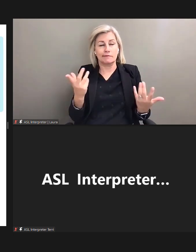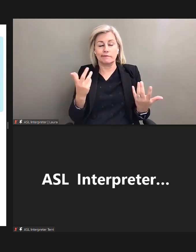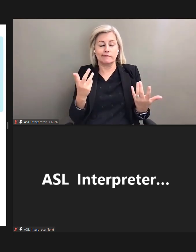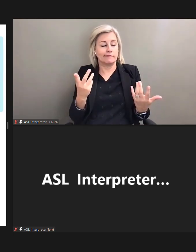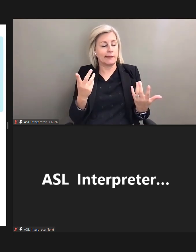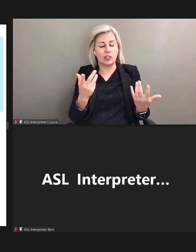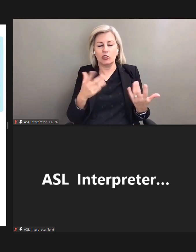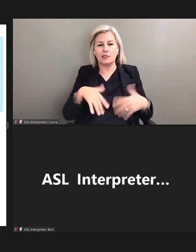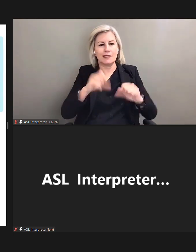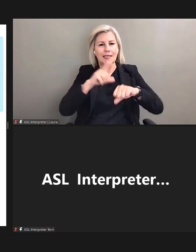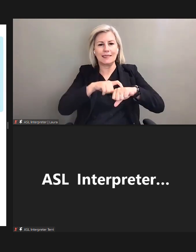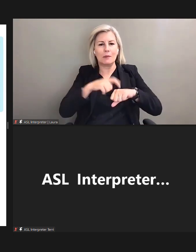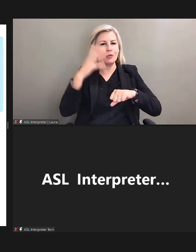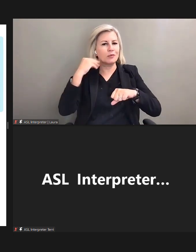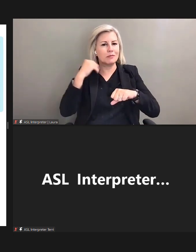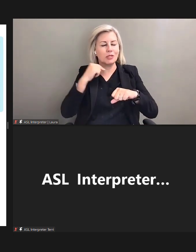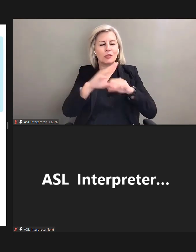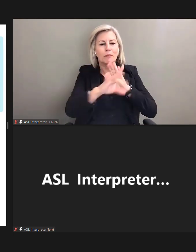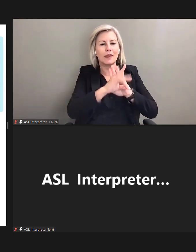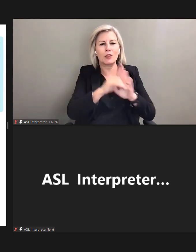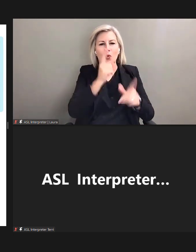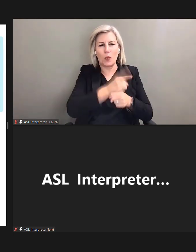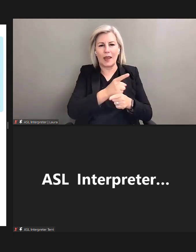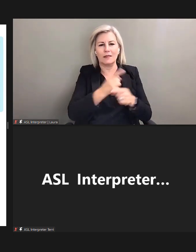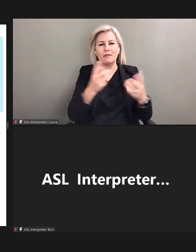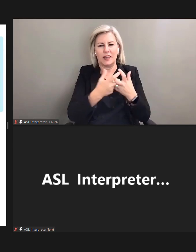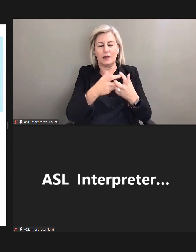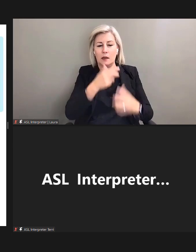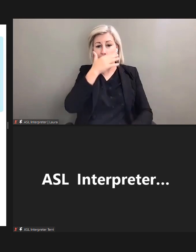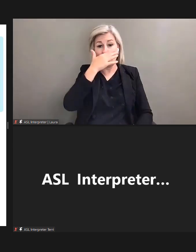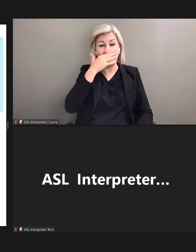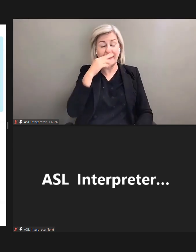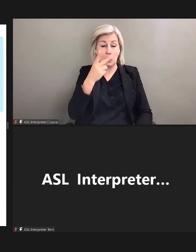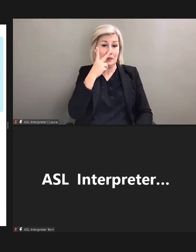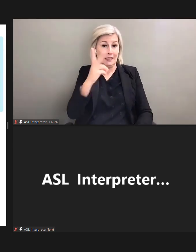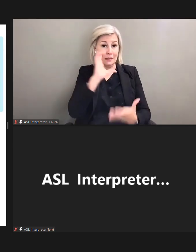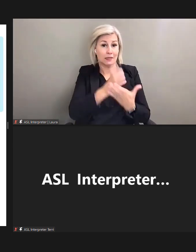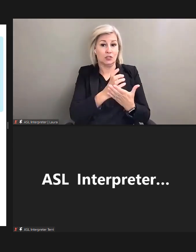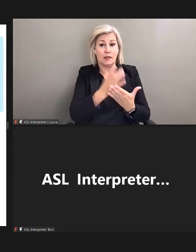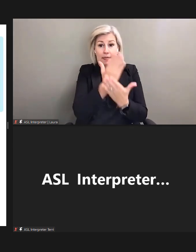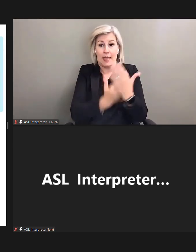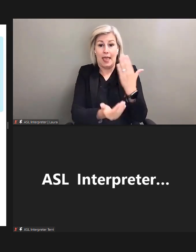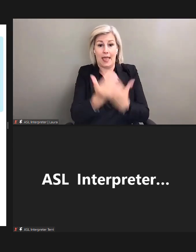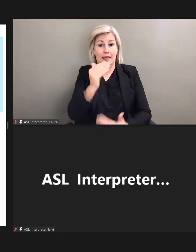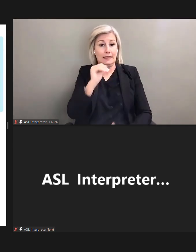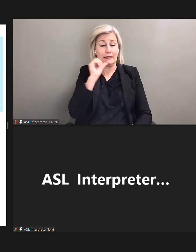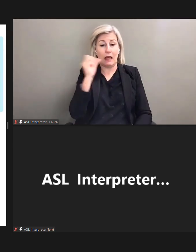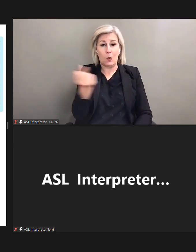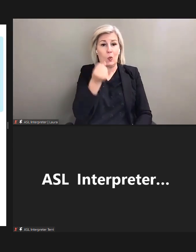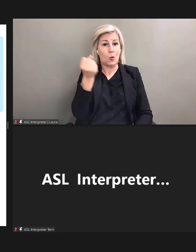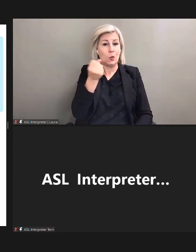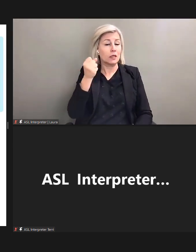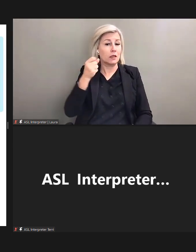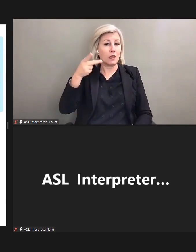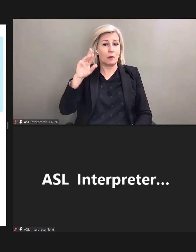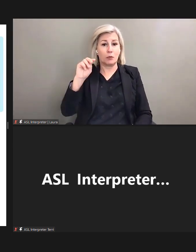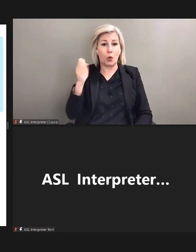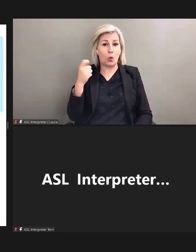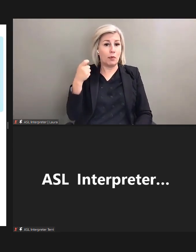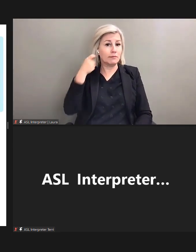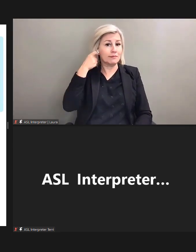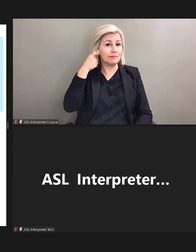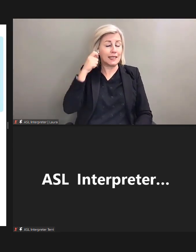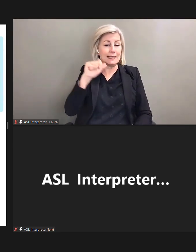good probe cover selection. And you'll see in that photo there that the hand is not holding that probe in that little boy's